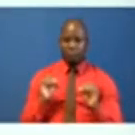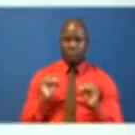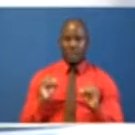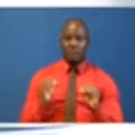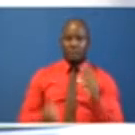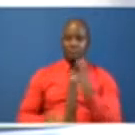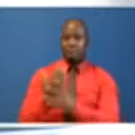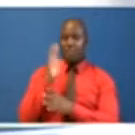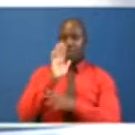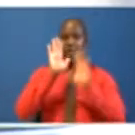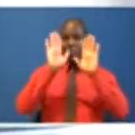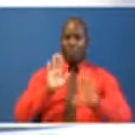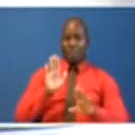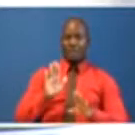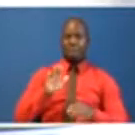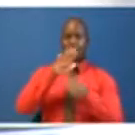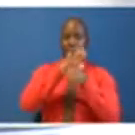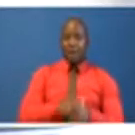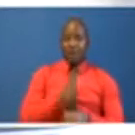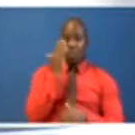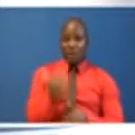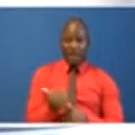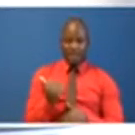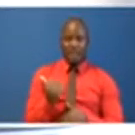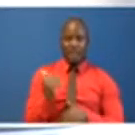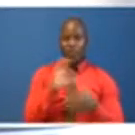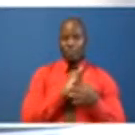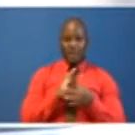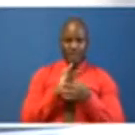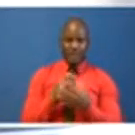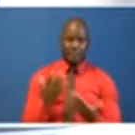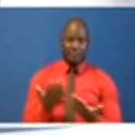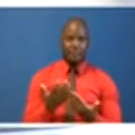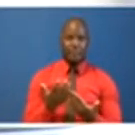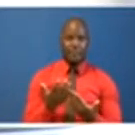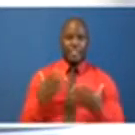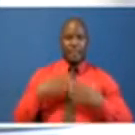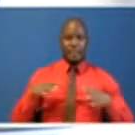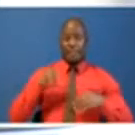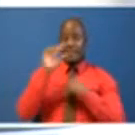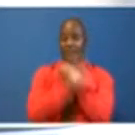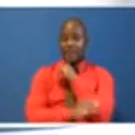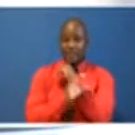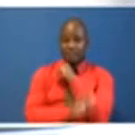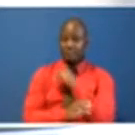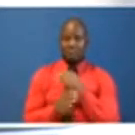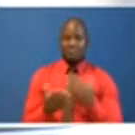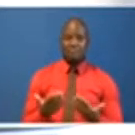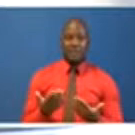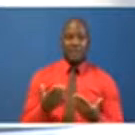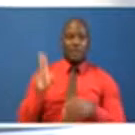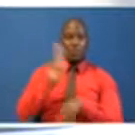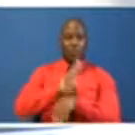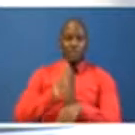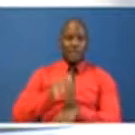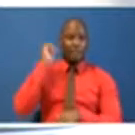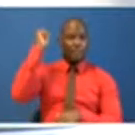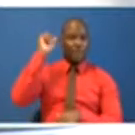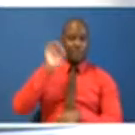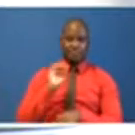campaign you'll be in trouble because corporates people in this country do not invest in